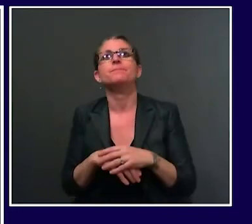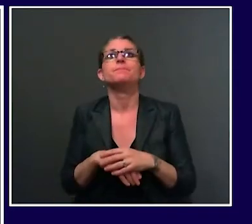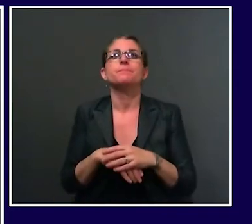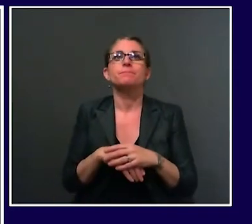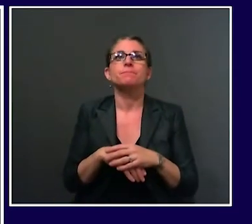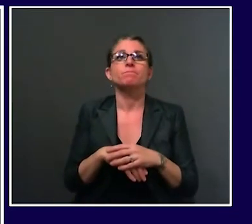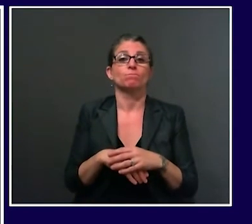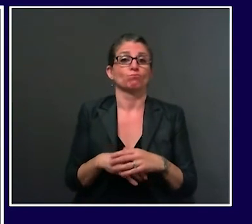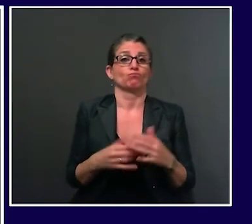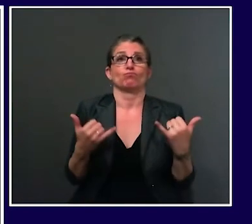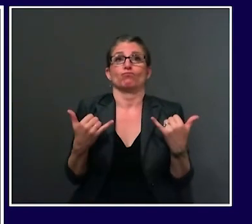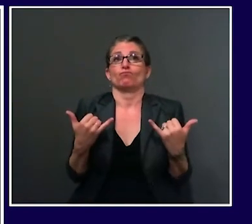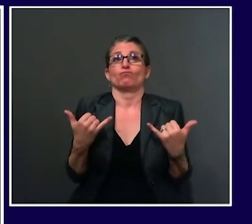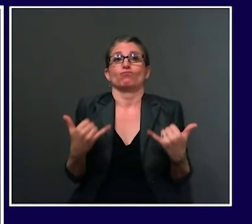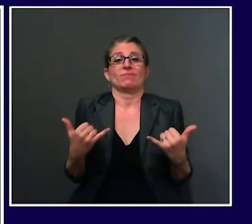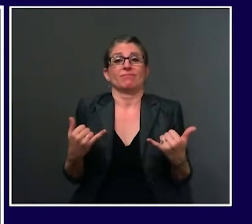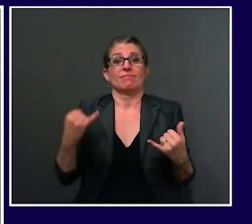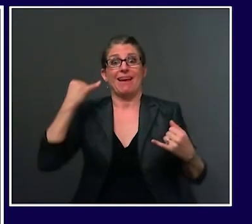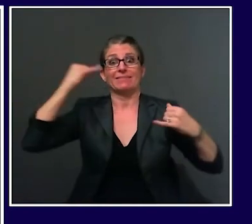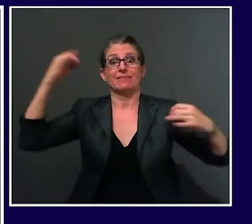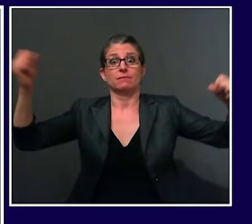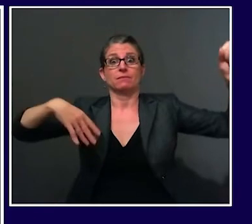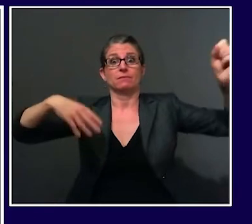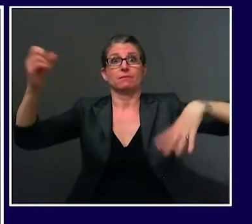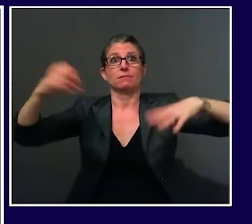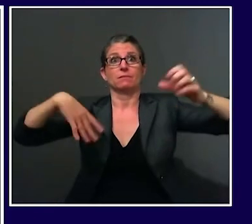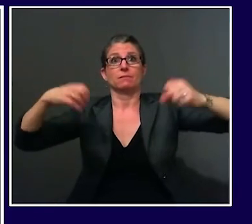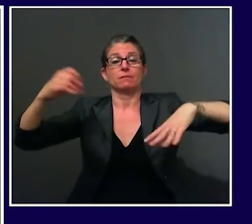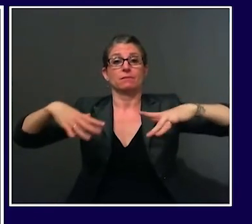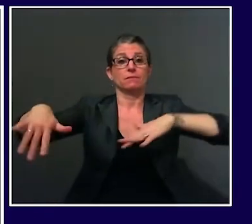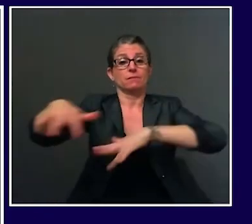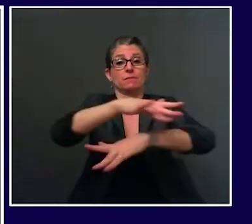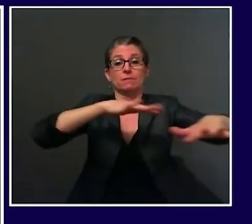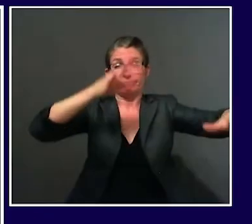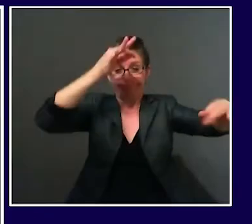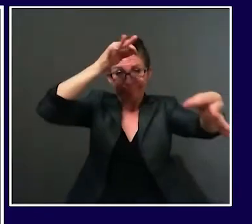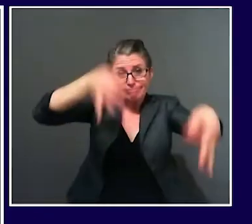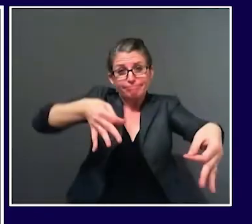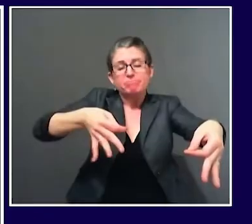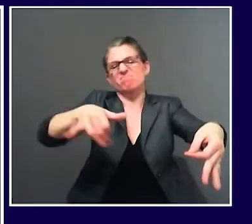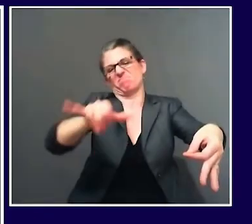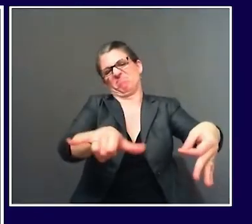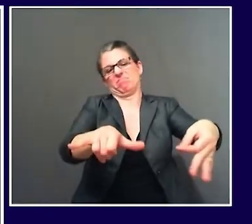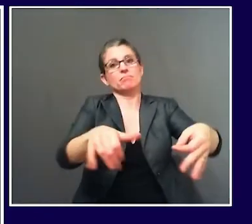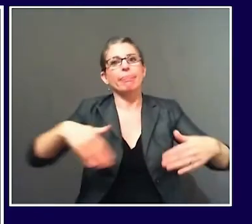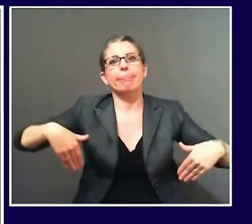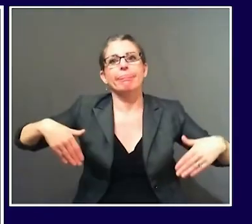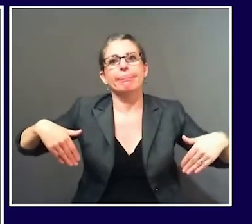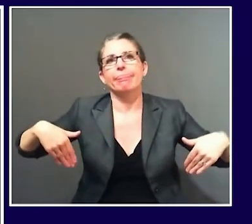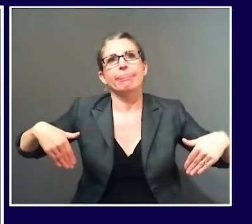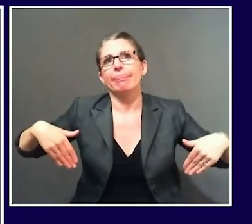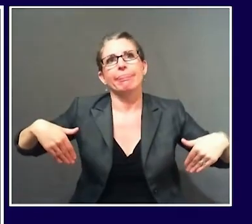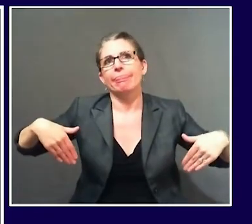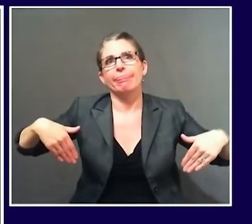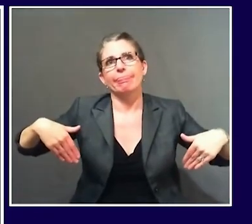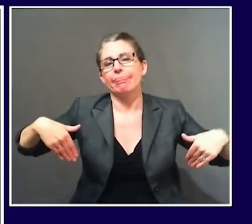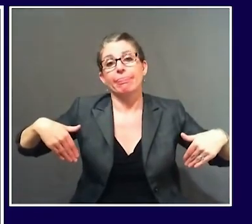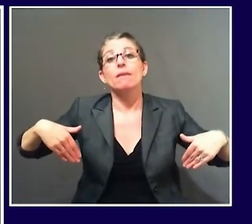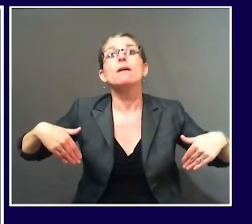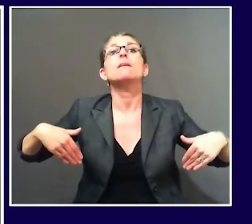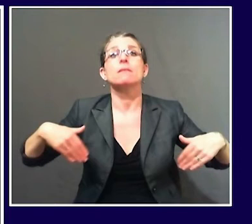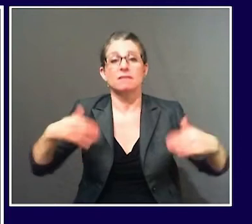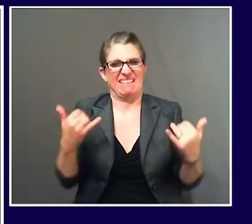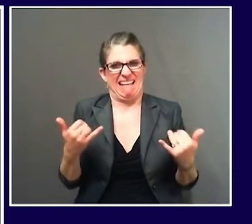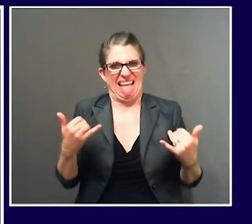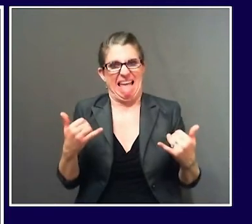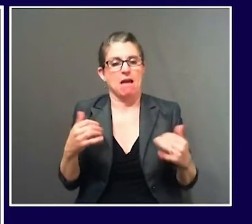are on the table. Some of the ideas involve asking individuals to quarantine prior to their arrival. Others